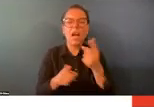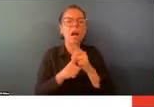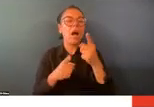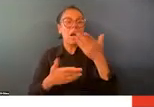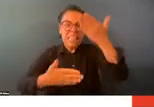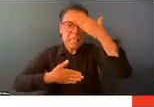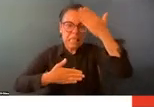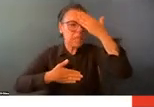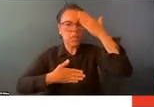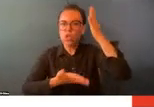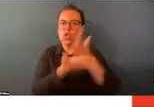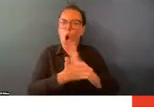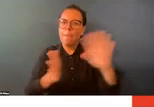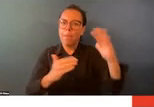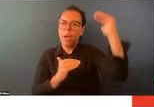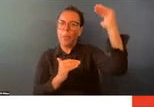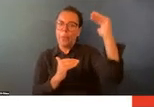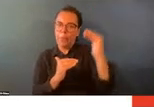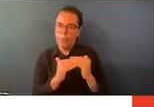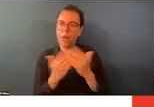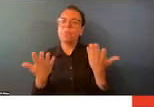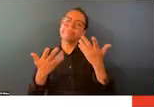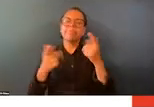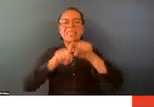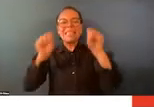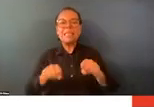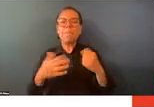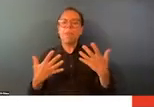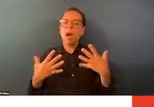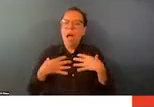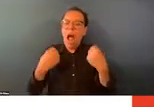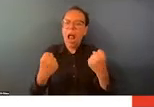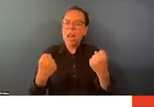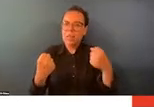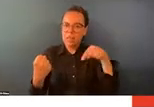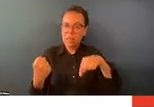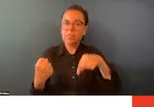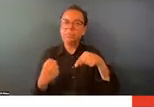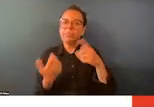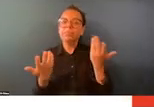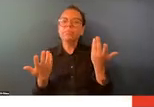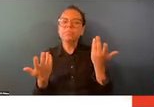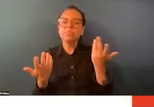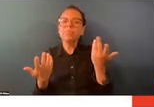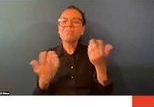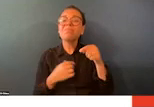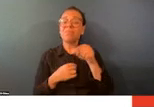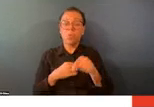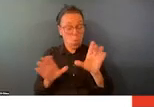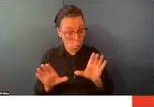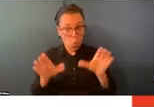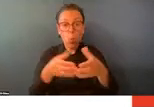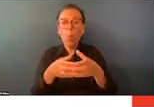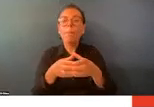infection diseases and improve the well-being of children and women. The COVID-19 pandemic shows how and